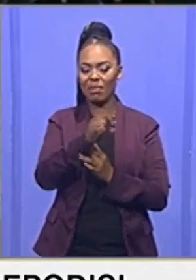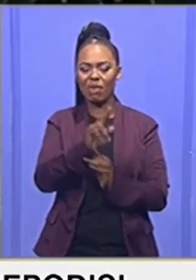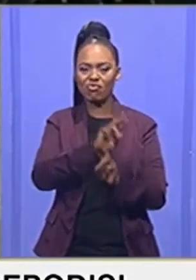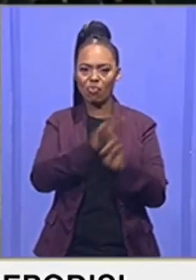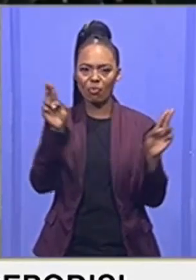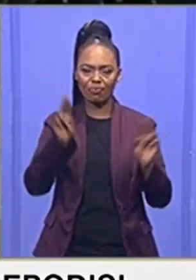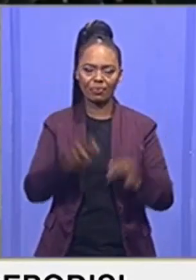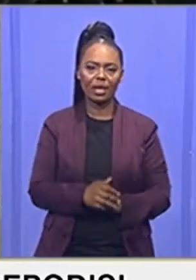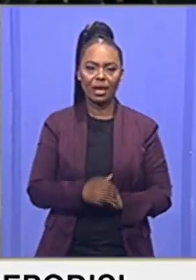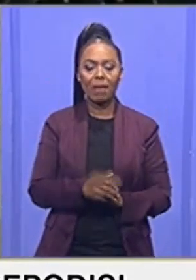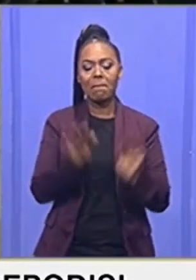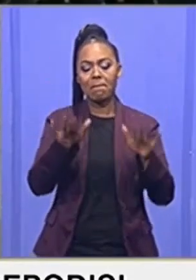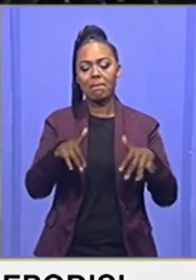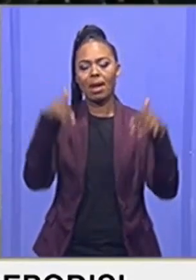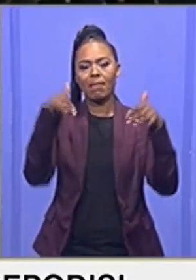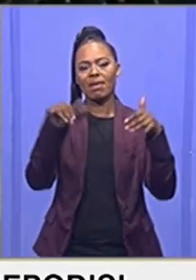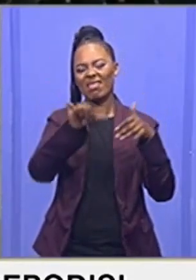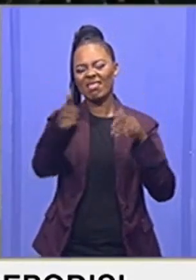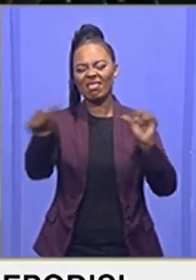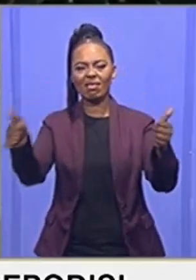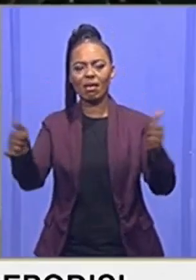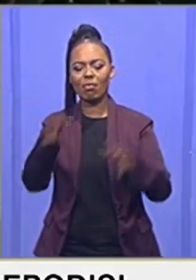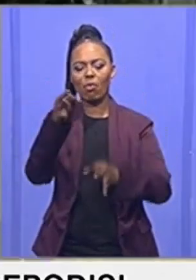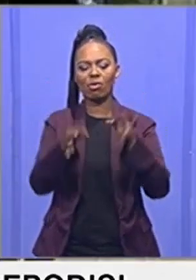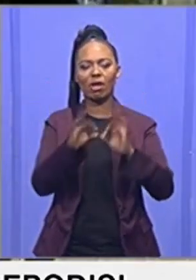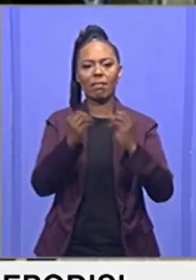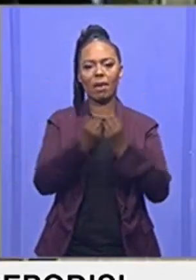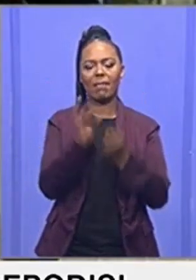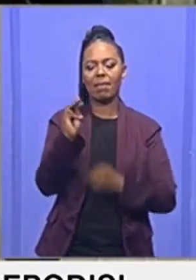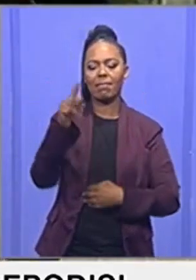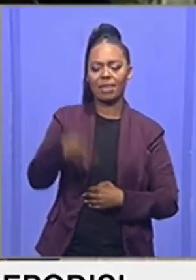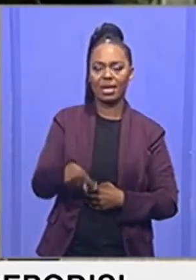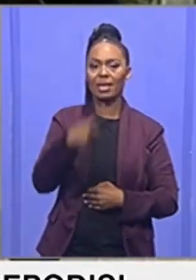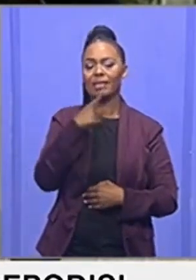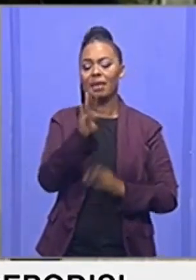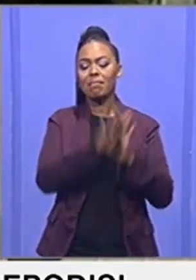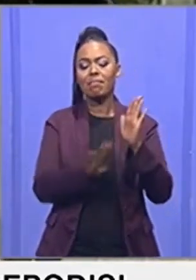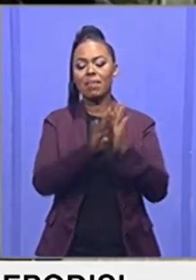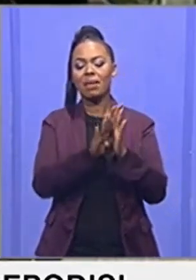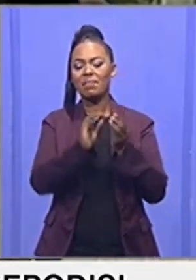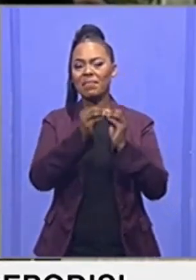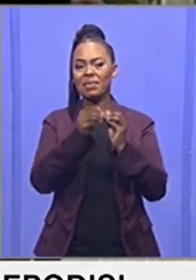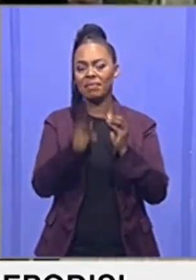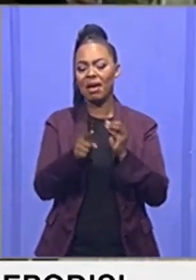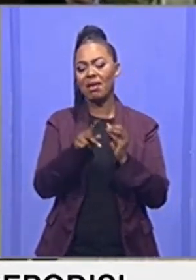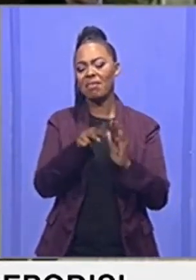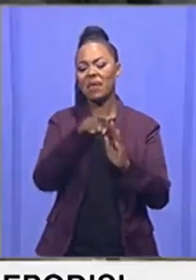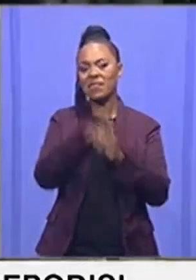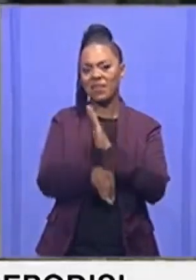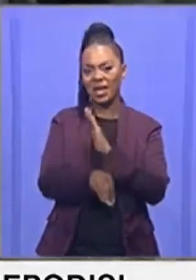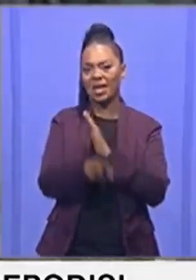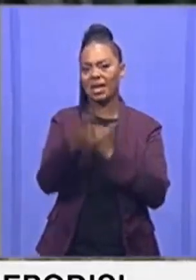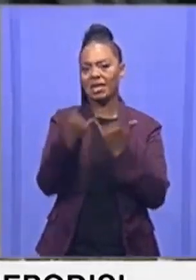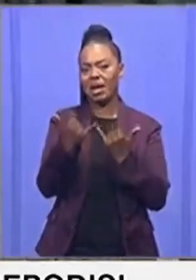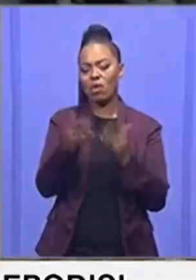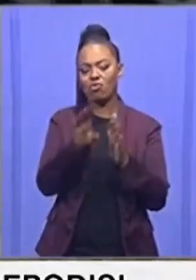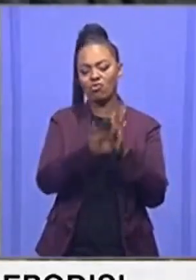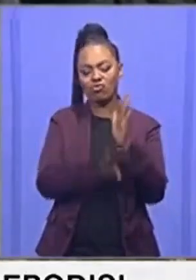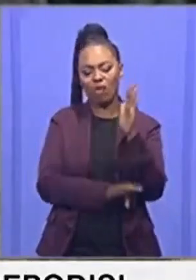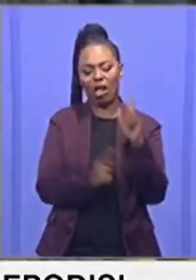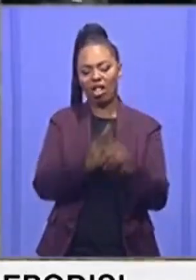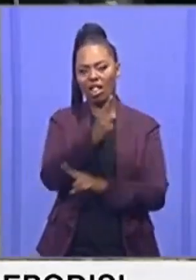ba parlamenta ba makoko kganetso ba tsibusitse gore go retelelwa ga molaotlhomo ono ke go bona certificate sa molaotheo go tswa kwa